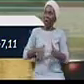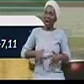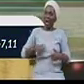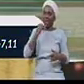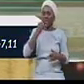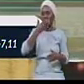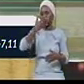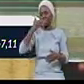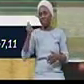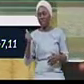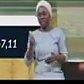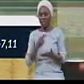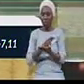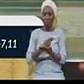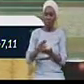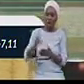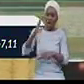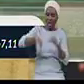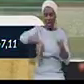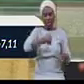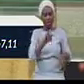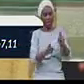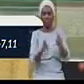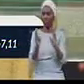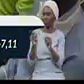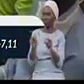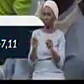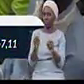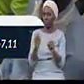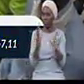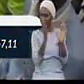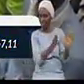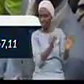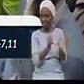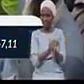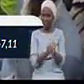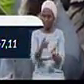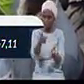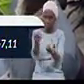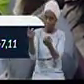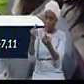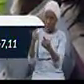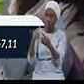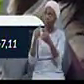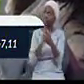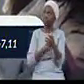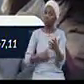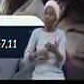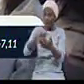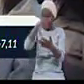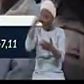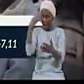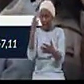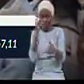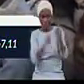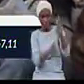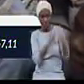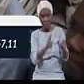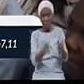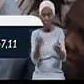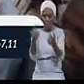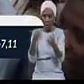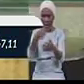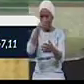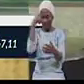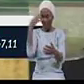that behind now and come for the nation, and come for the people, and come for Zion. We're coming